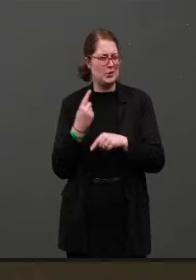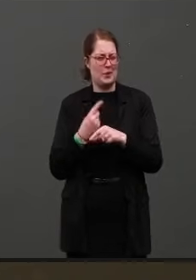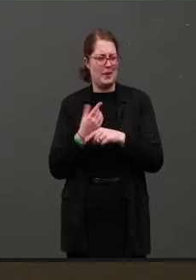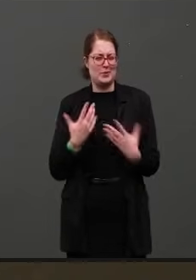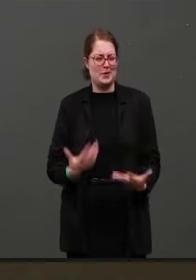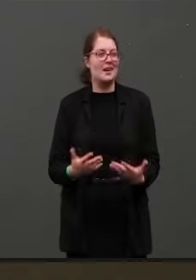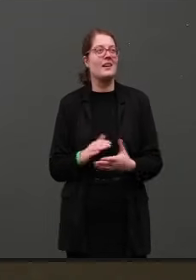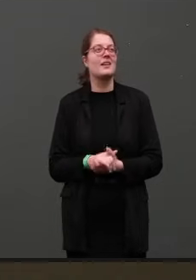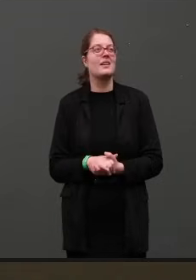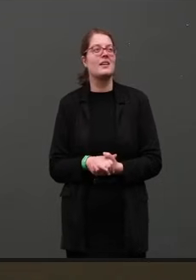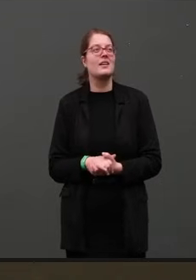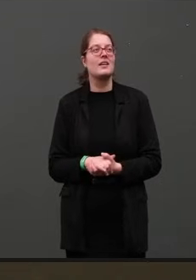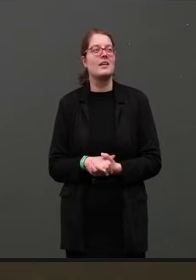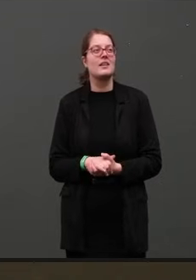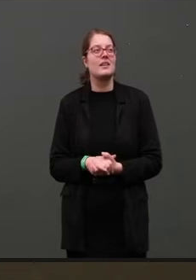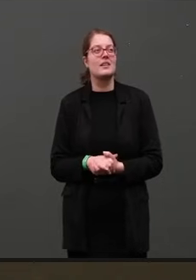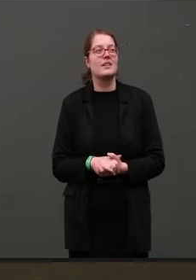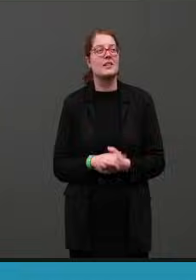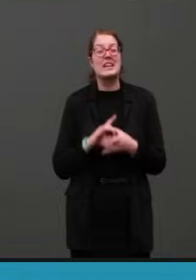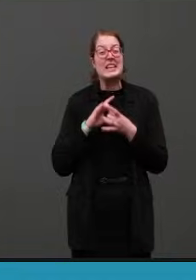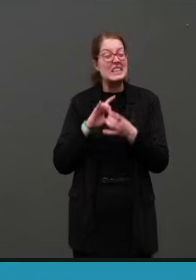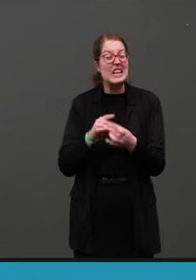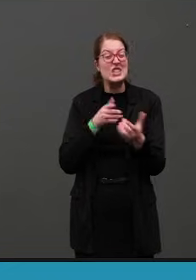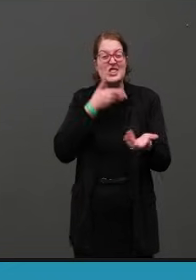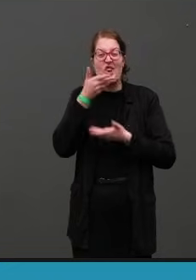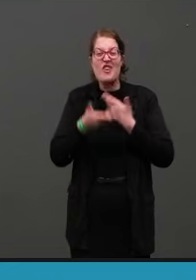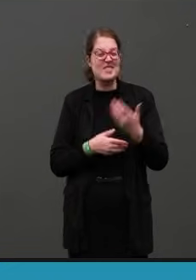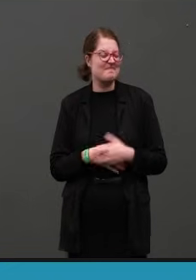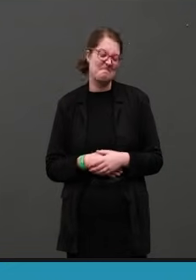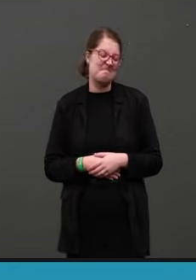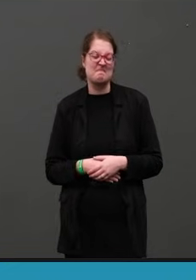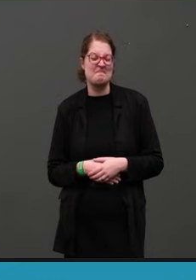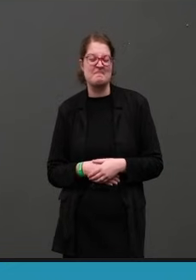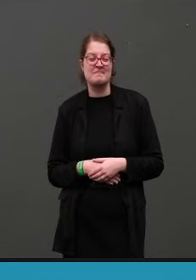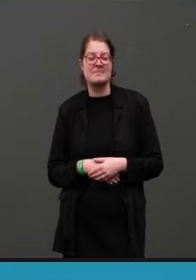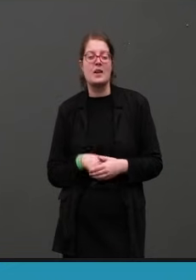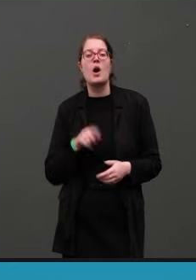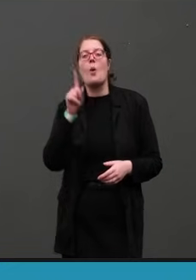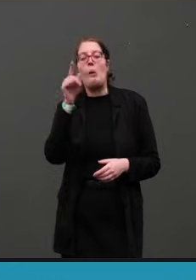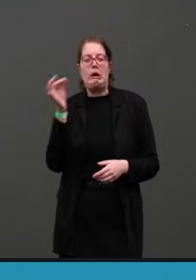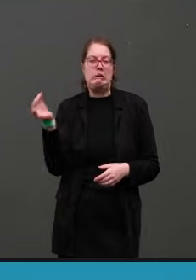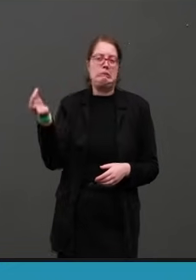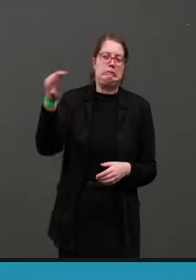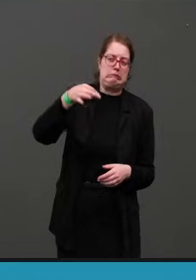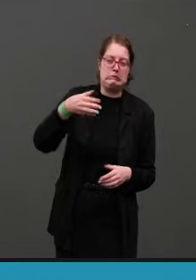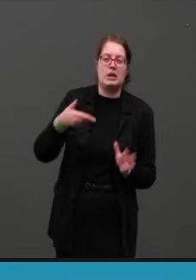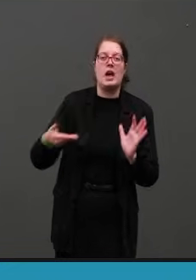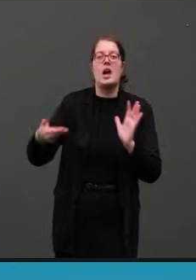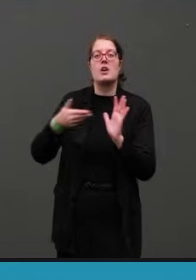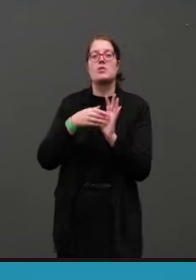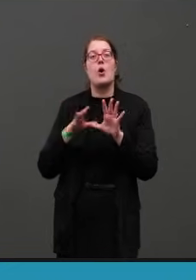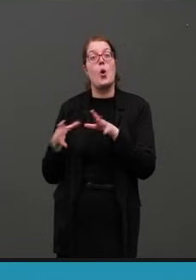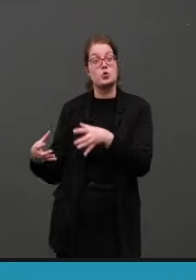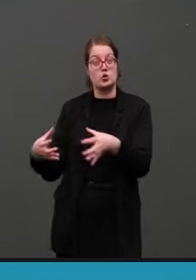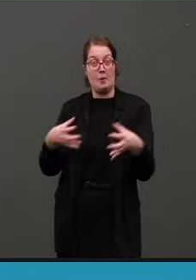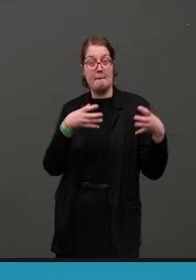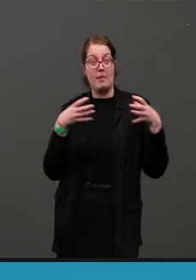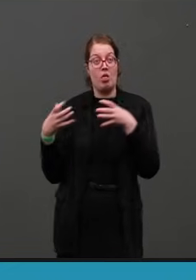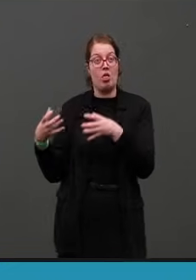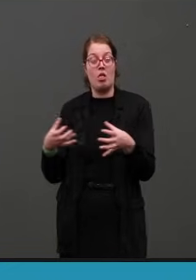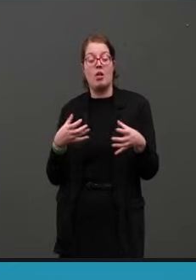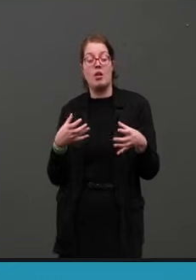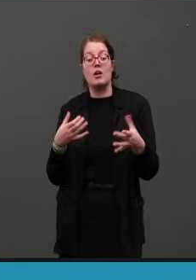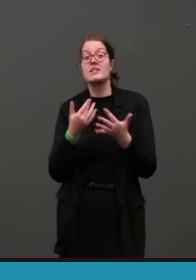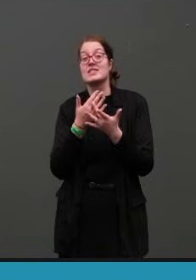makes for an engaging story. The one caveat to this is that if you're writing an ensemble piece where several characters are